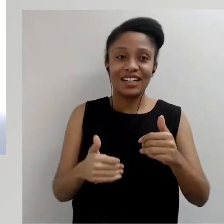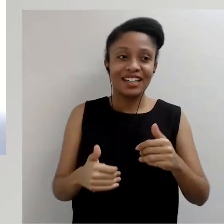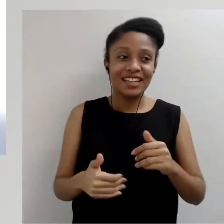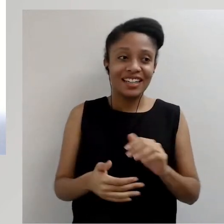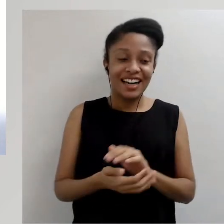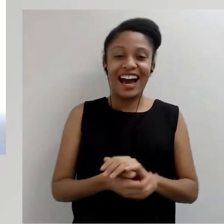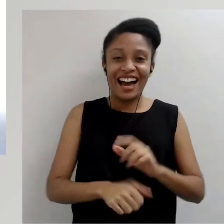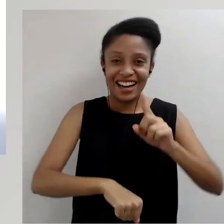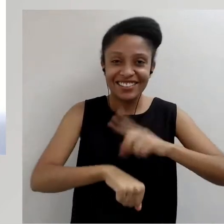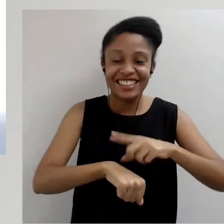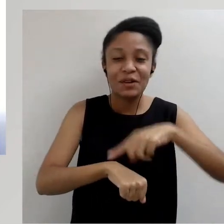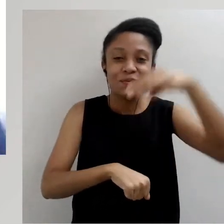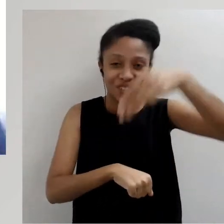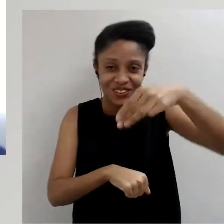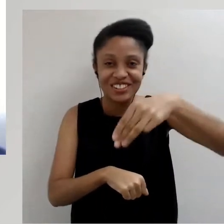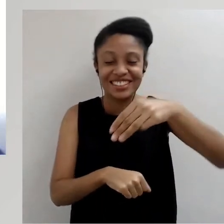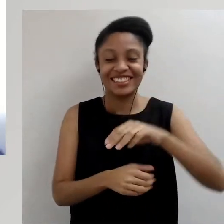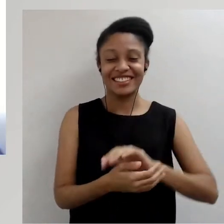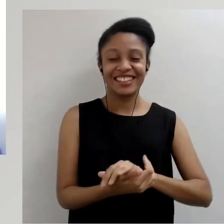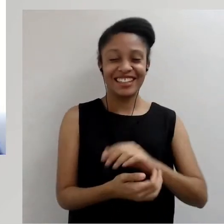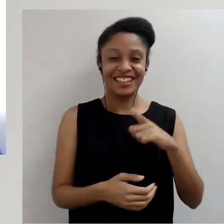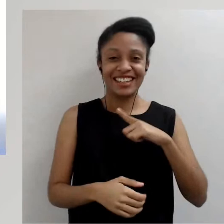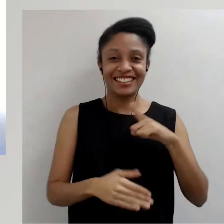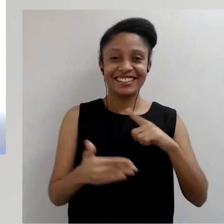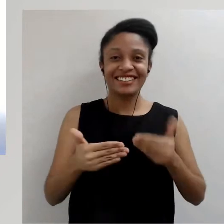Yes, Mr. Sidney, you can speak.